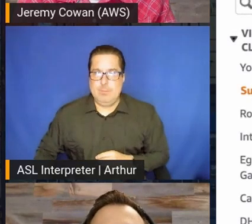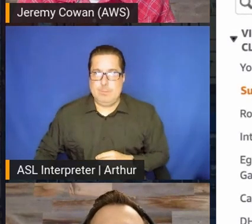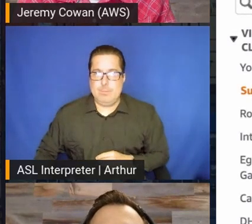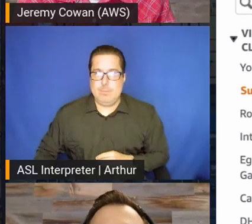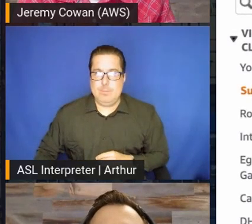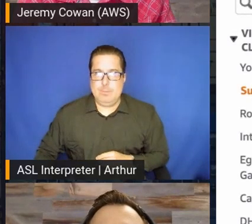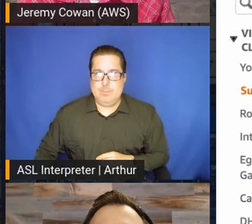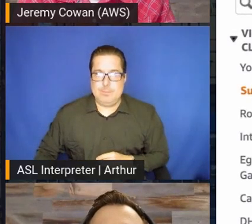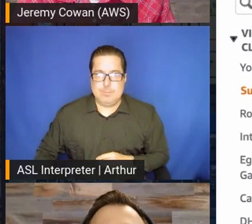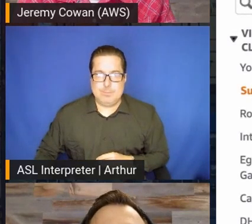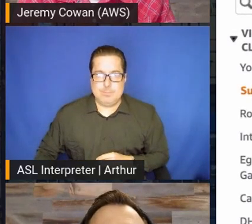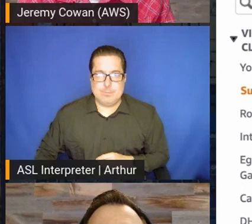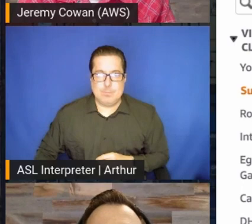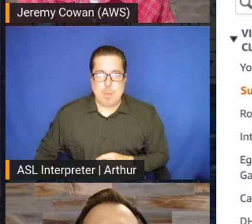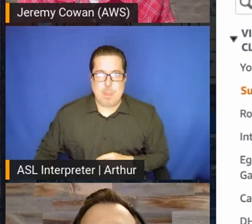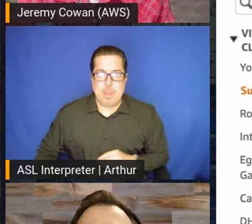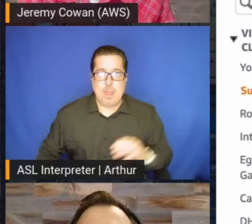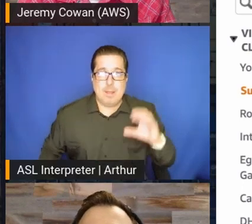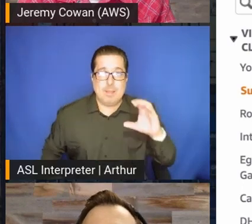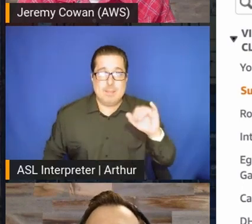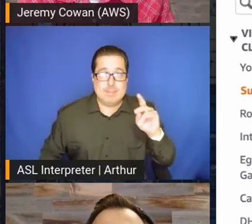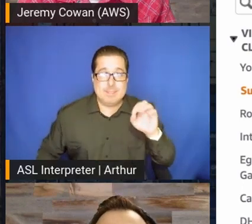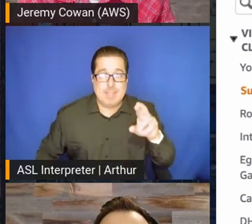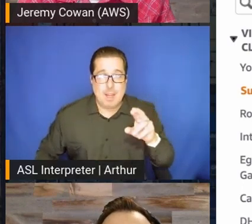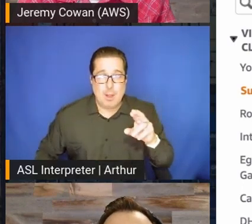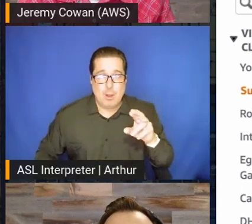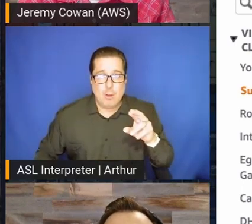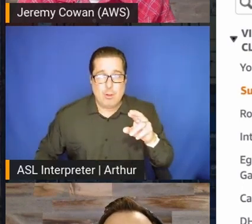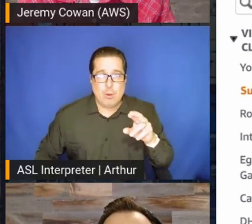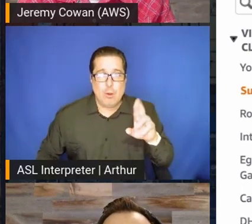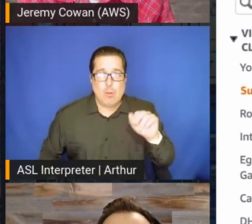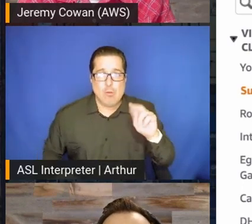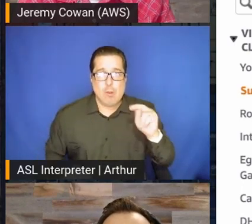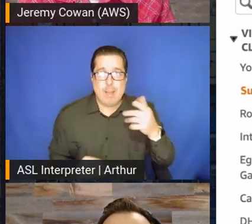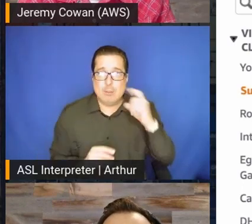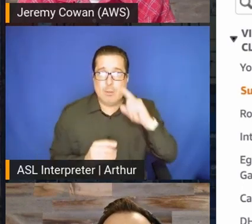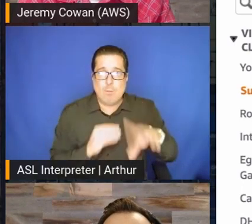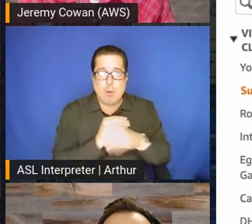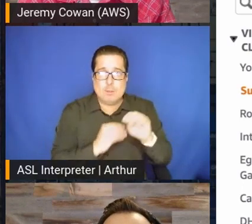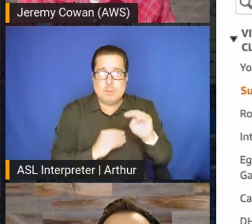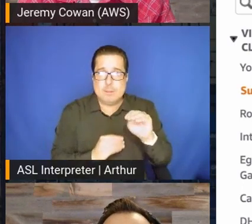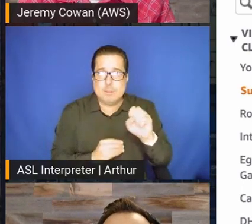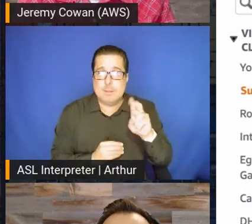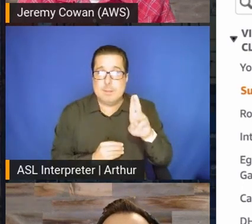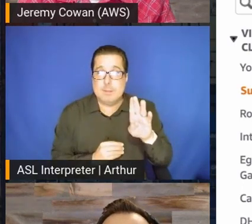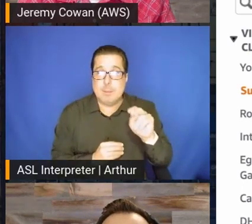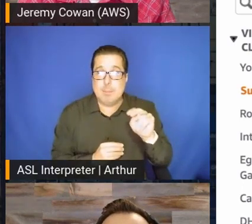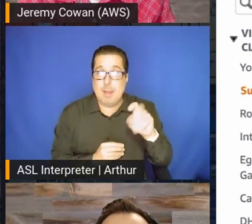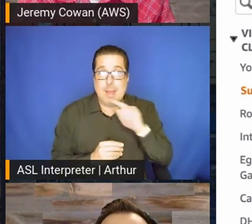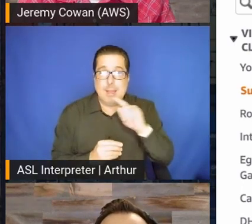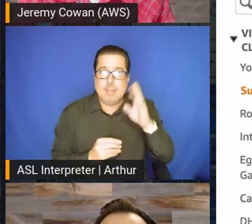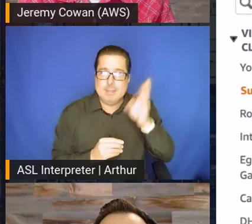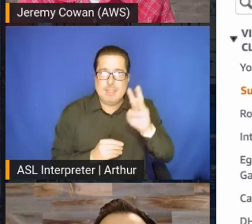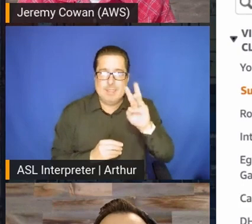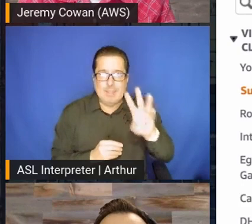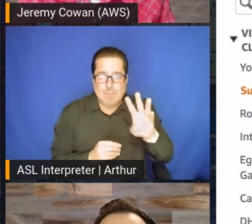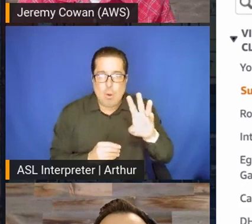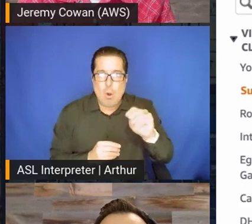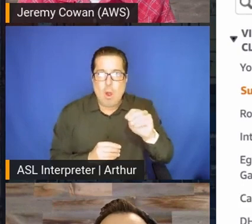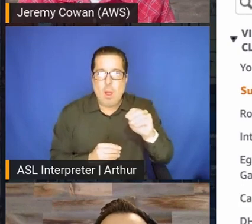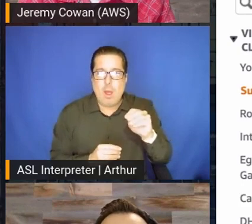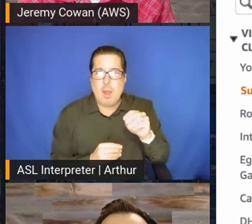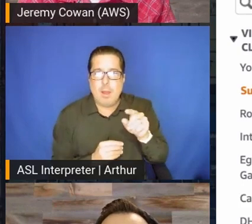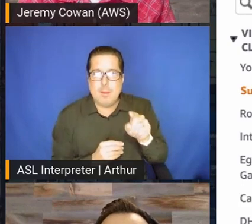Yeah. So the CIDR range that we do see for the subnet is /64, and the route